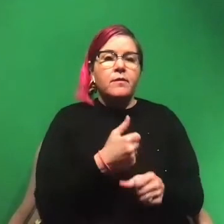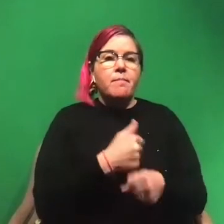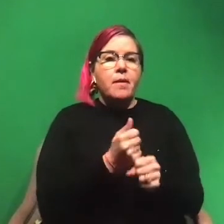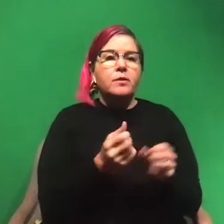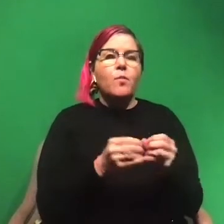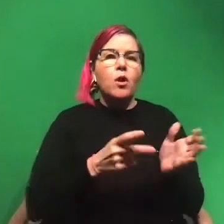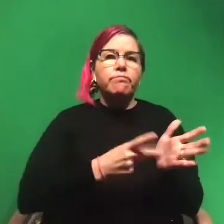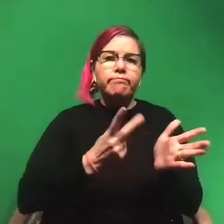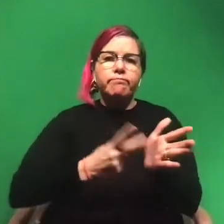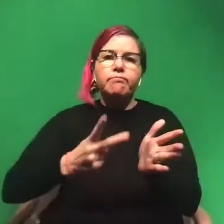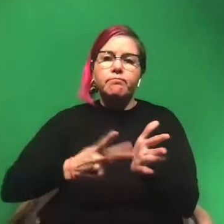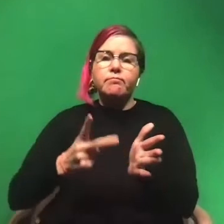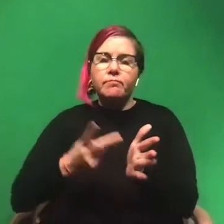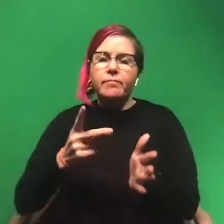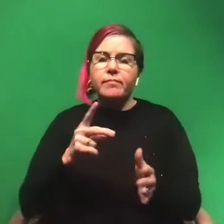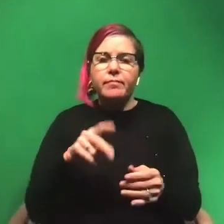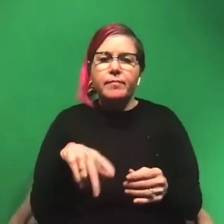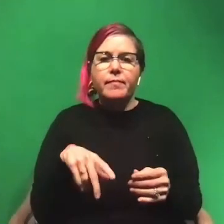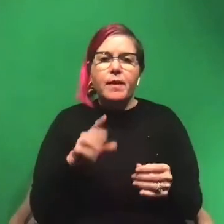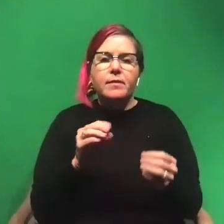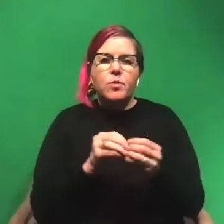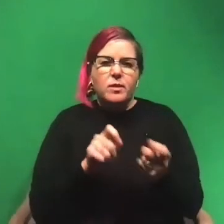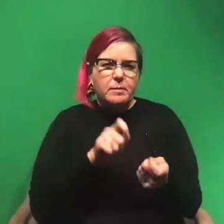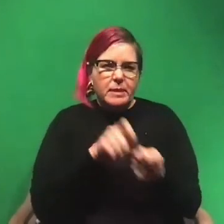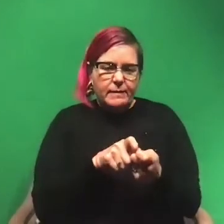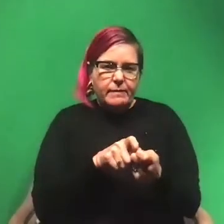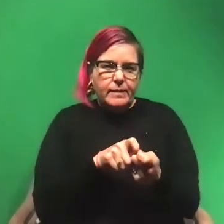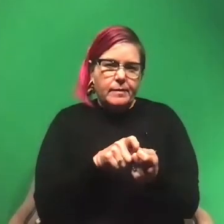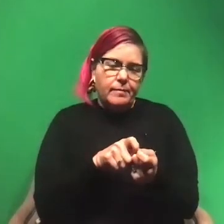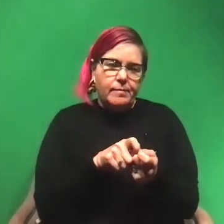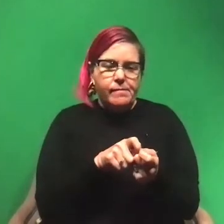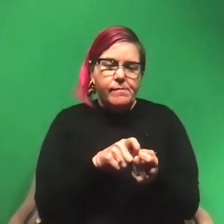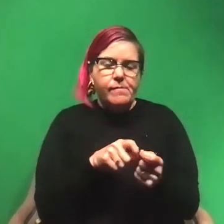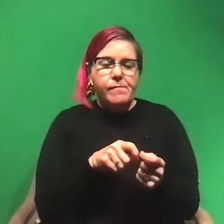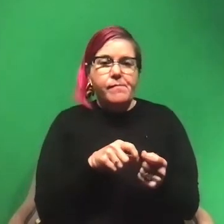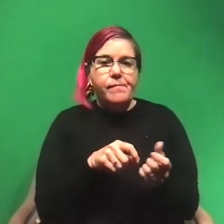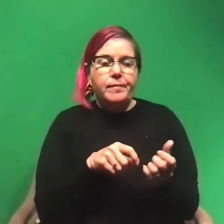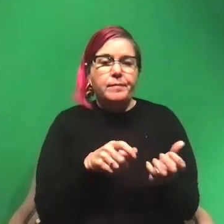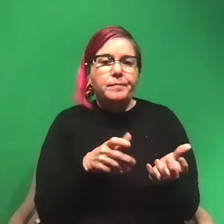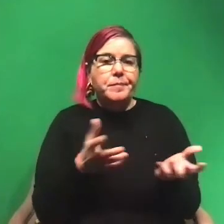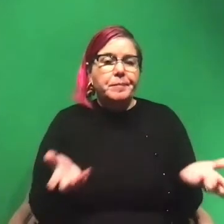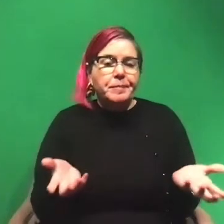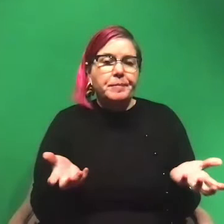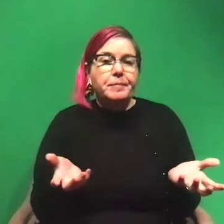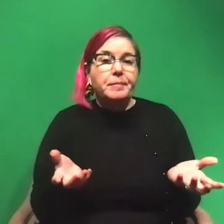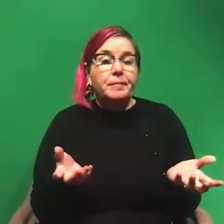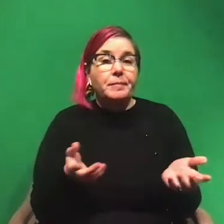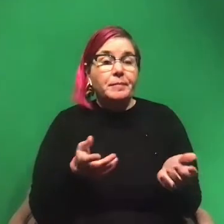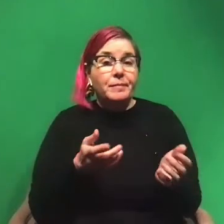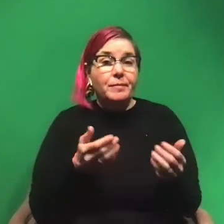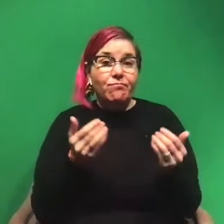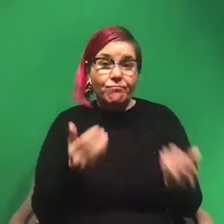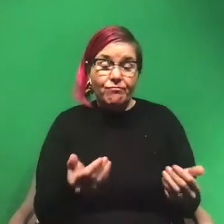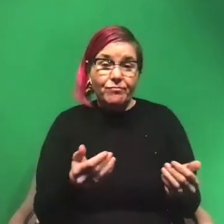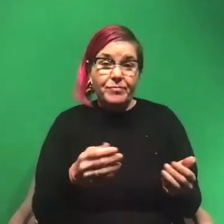of the viral genome, then that is more specific. But by doing so, of course, that doesn't mean, or that means that you cannot